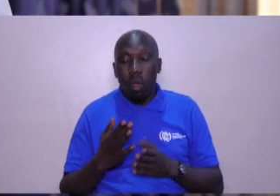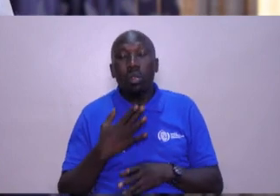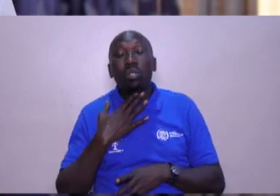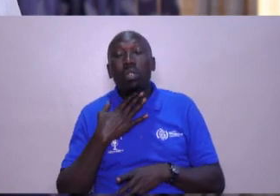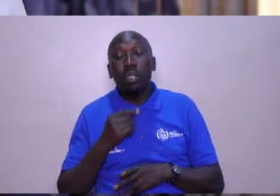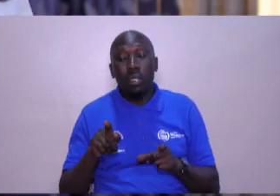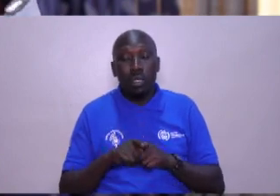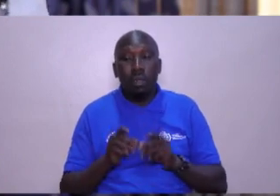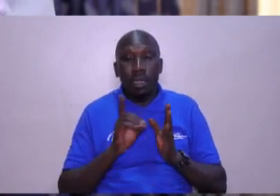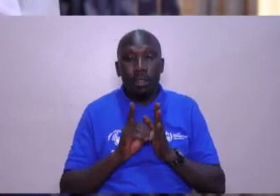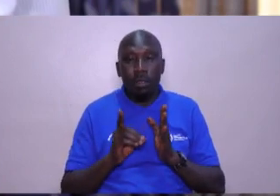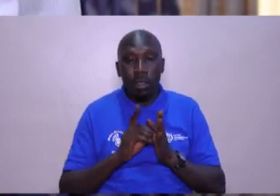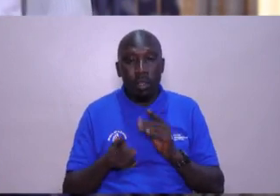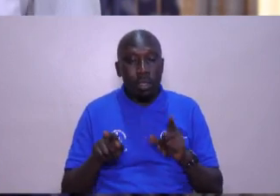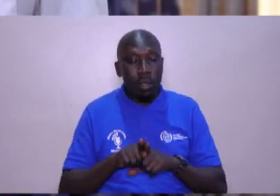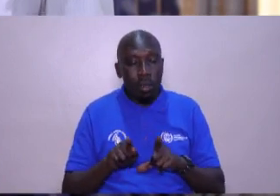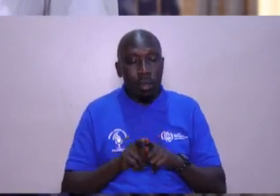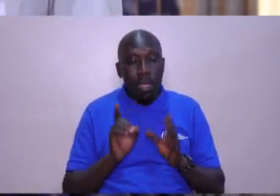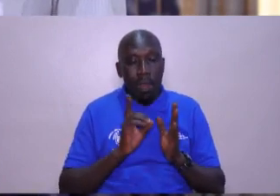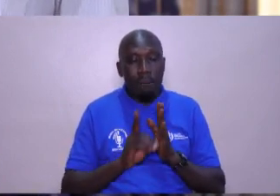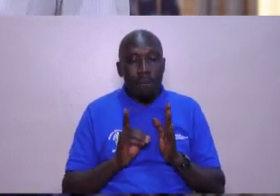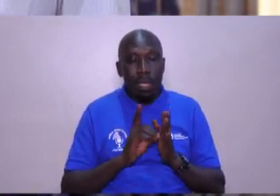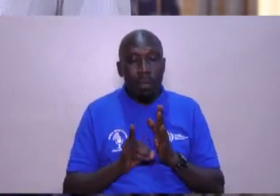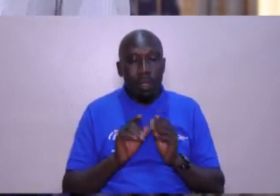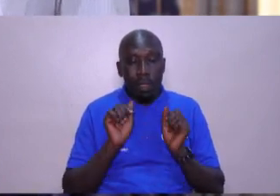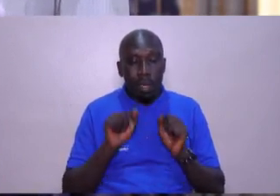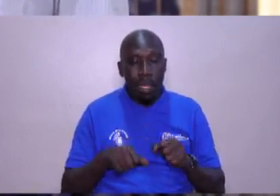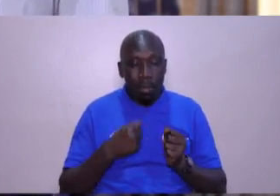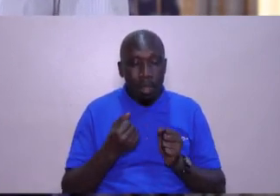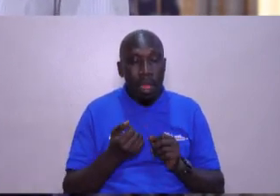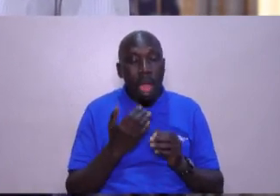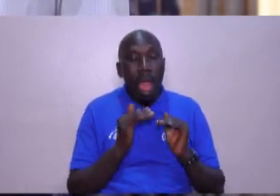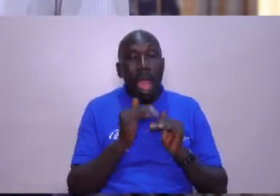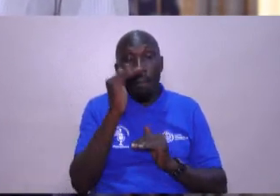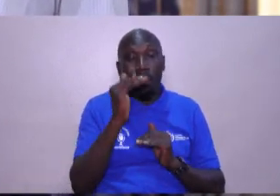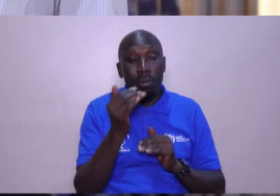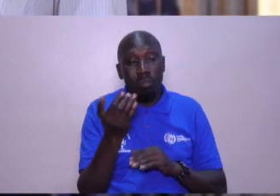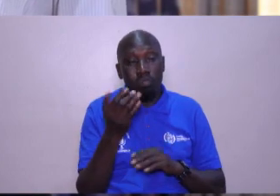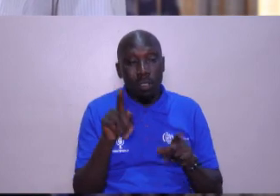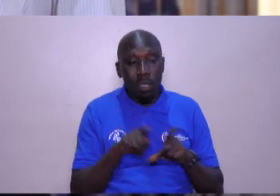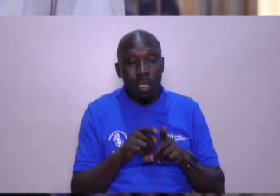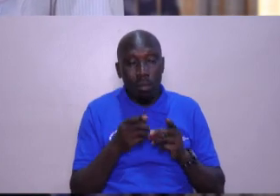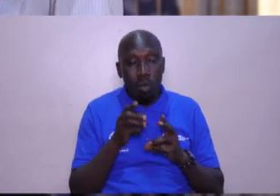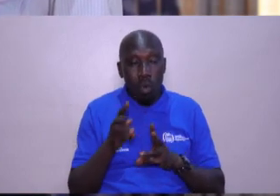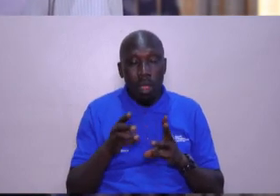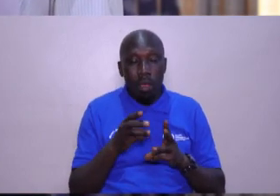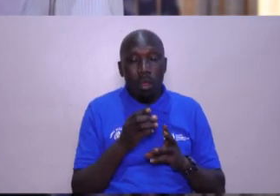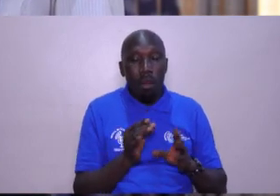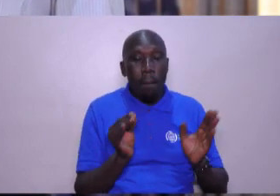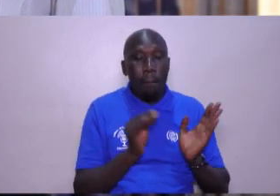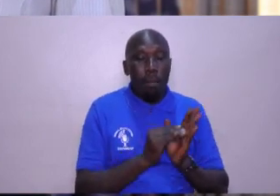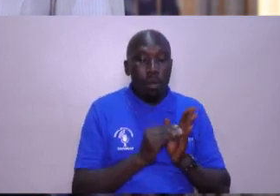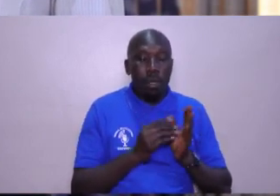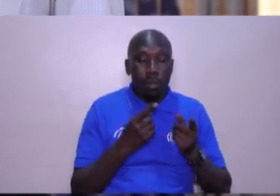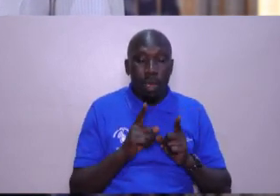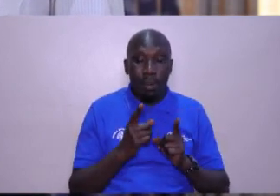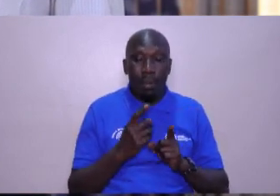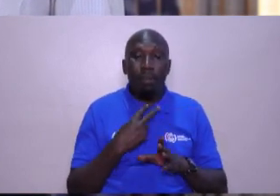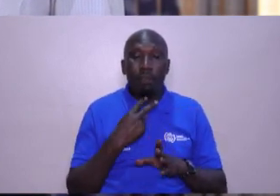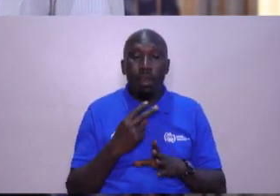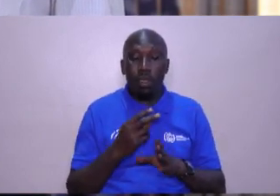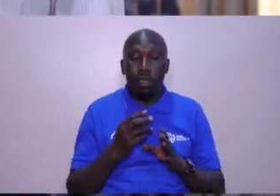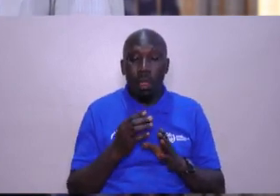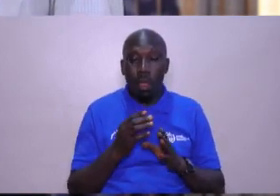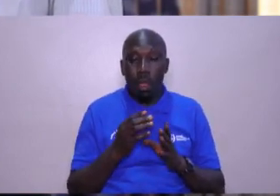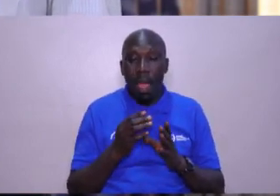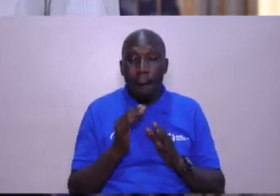the definitions, still the definition could be actually up like we put it, but as the voice over text, you're creating the voice over